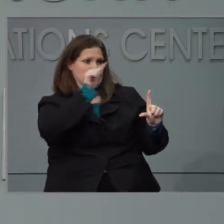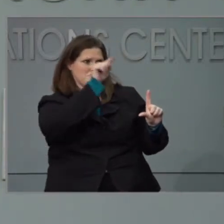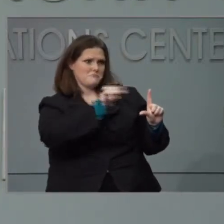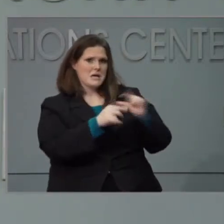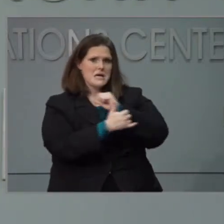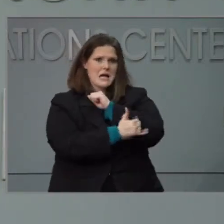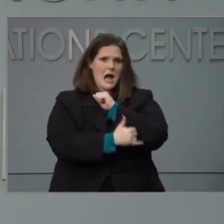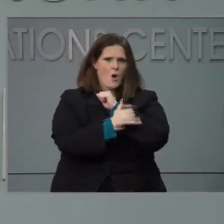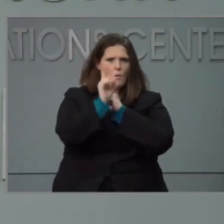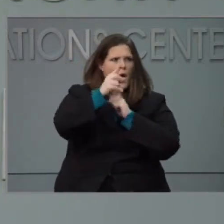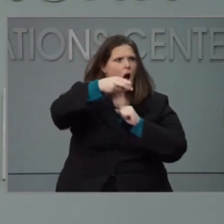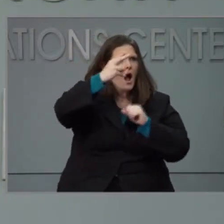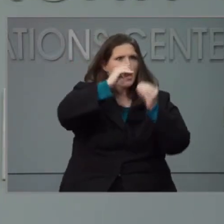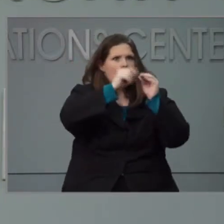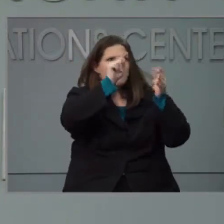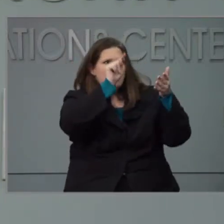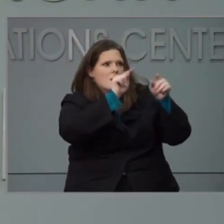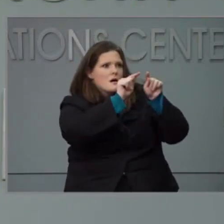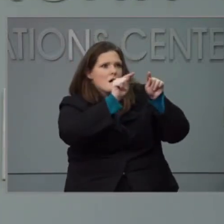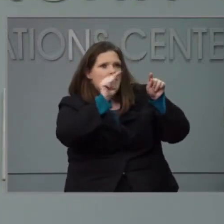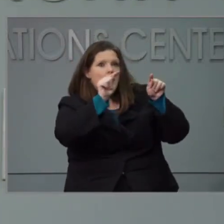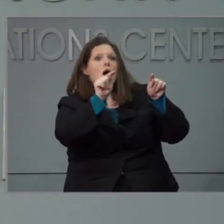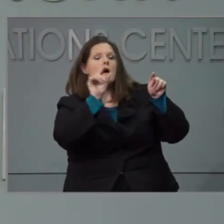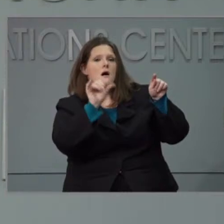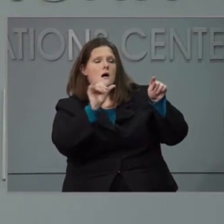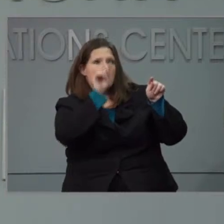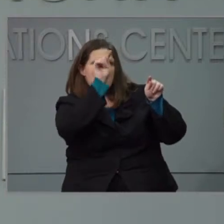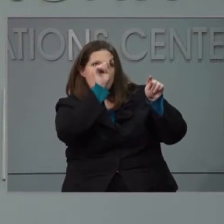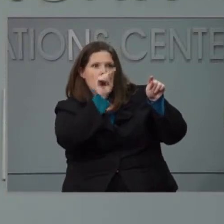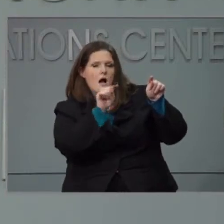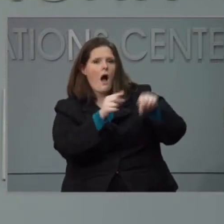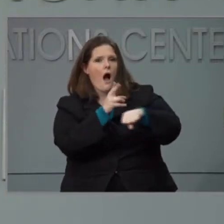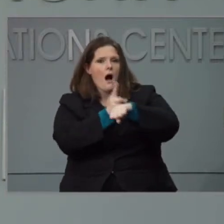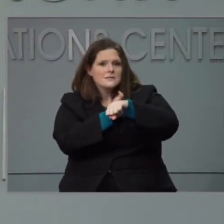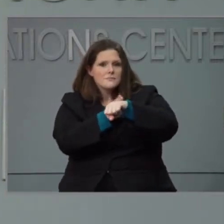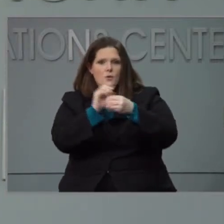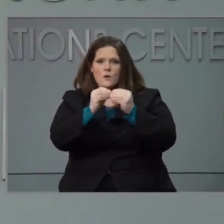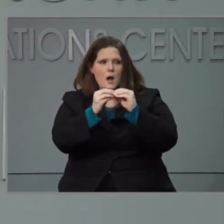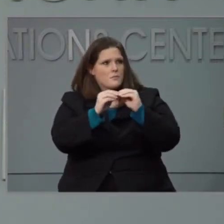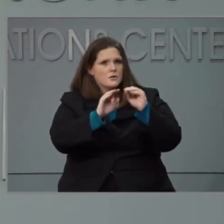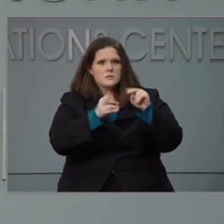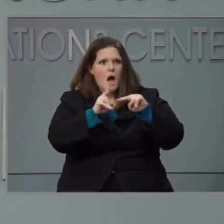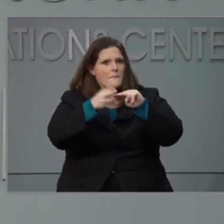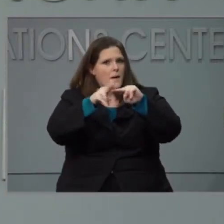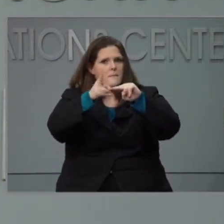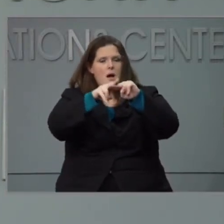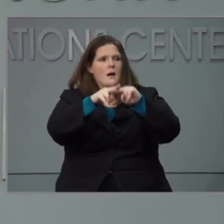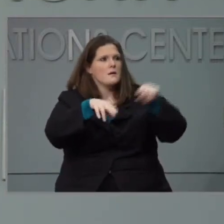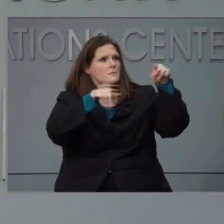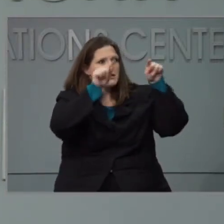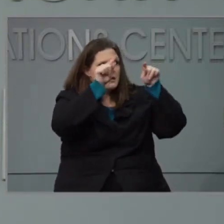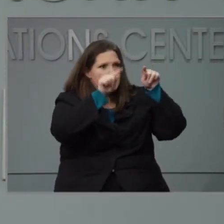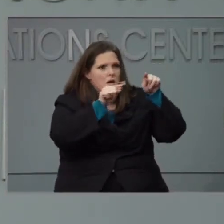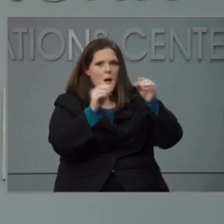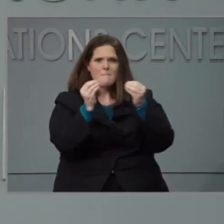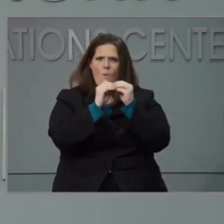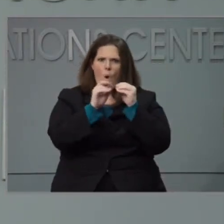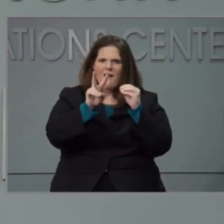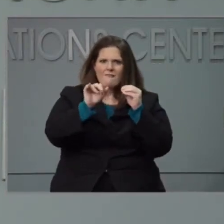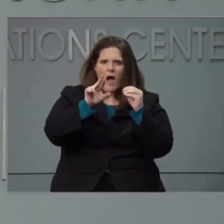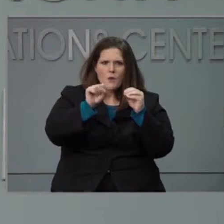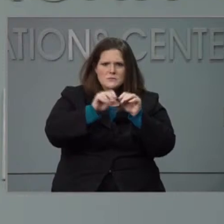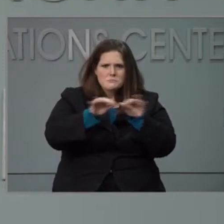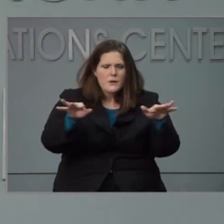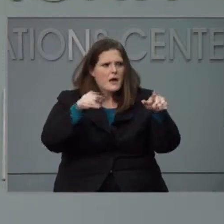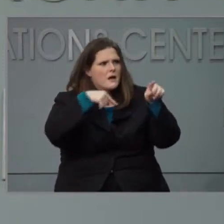our areas, hospitals are becoming a little more strained, and we're seeing more viral spread. And we wanted to